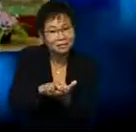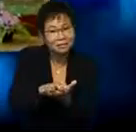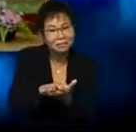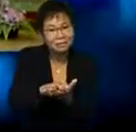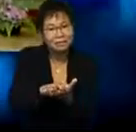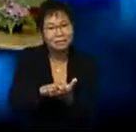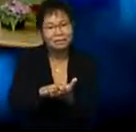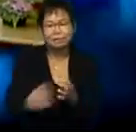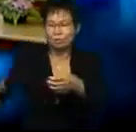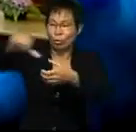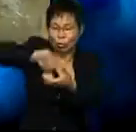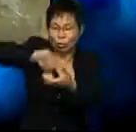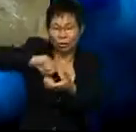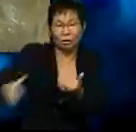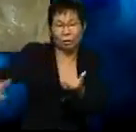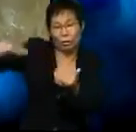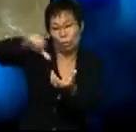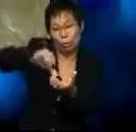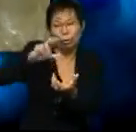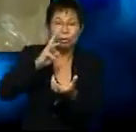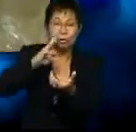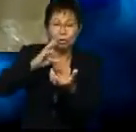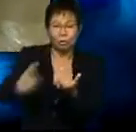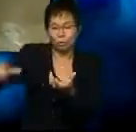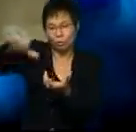Pour some water into the bowl.